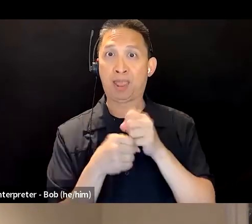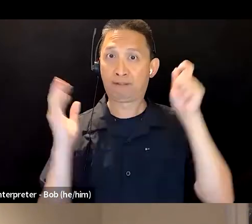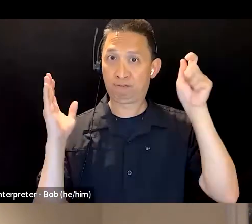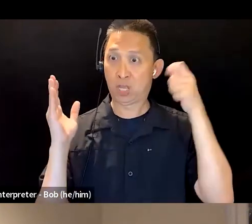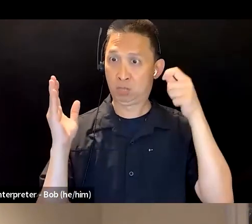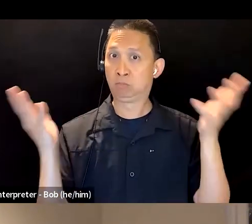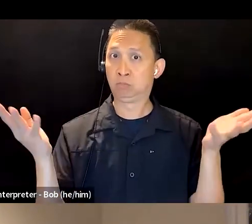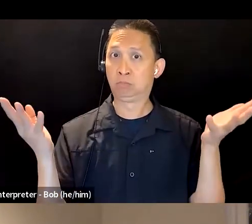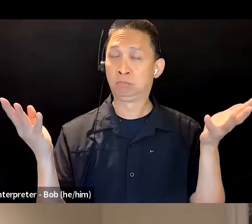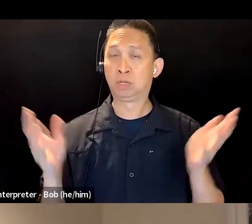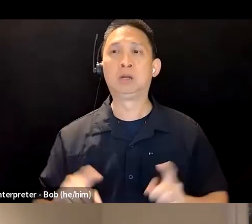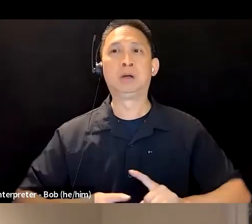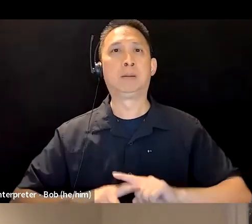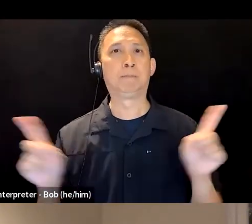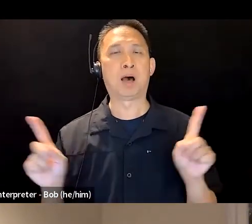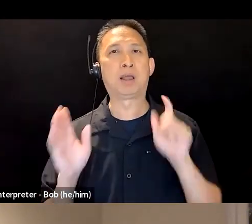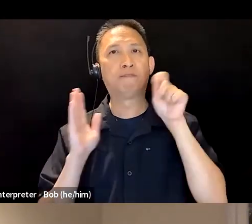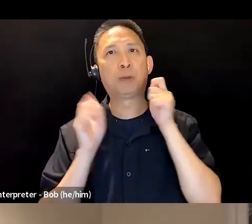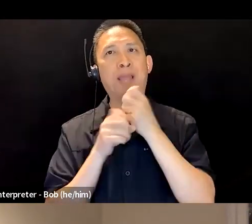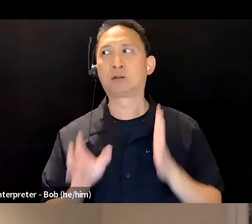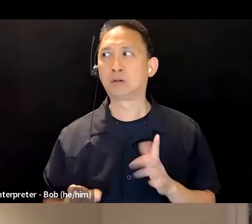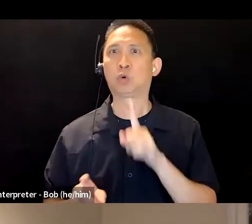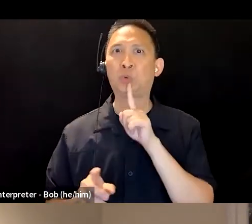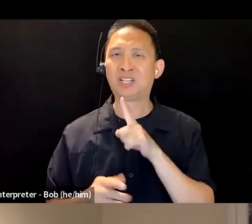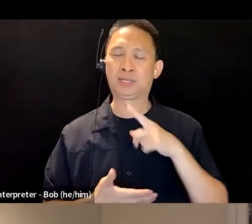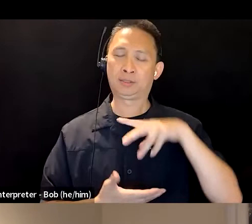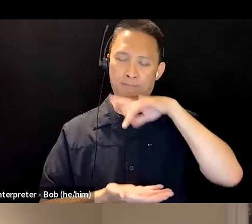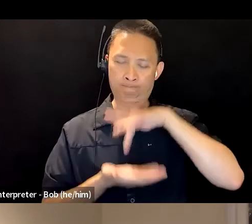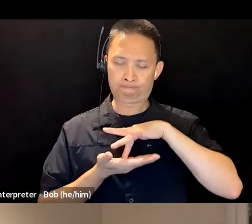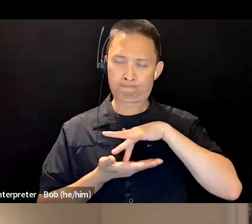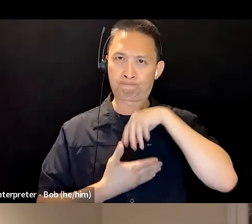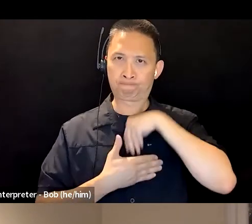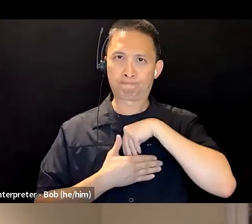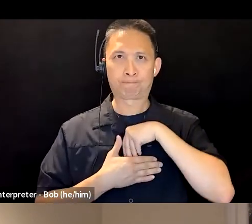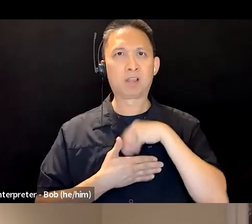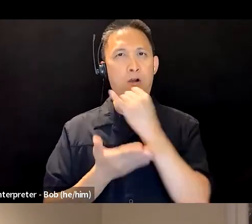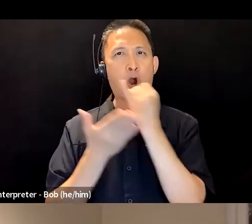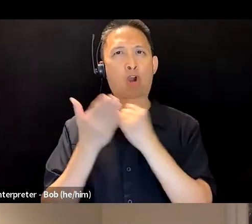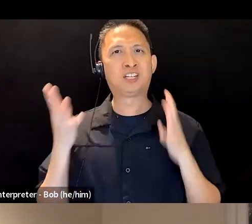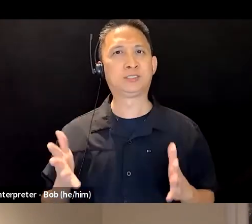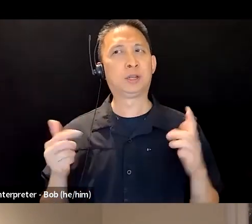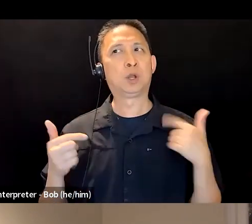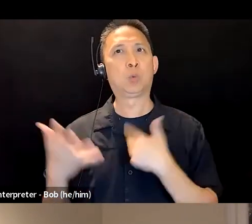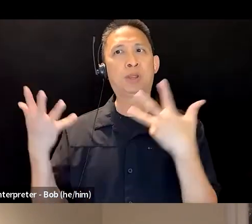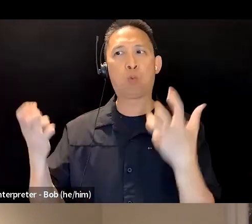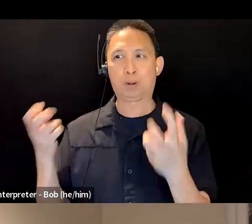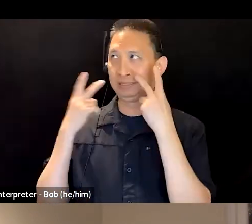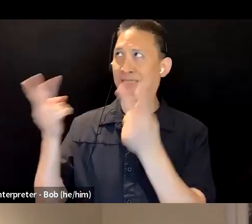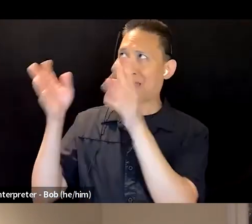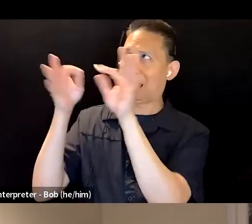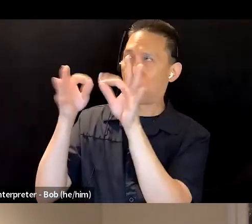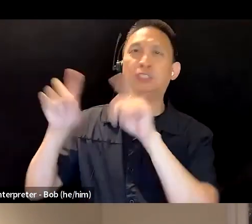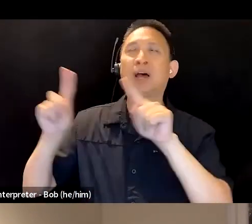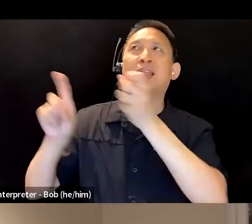as filmmakers, we are artists and we want to expand about that language. And I think that, forums and series like